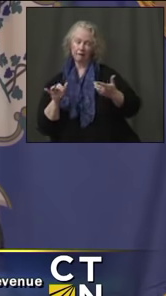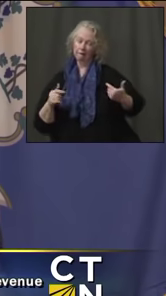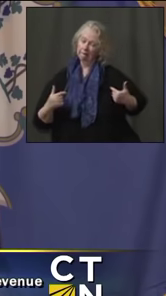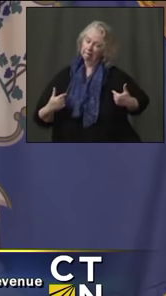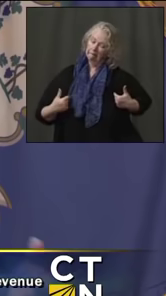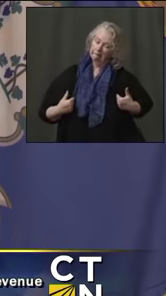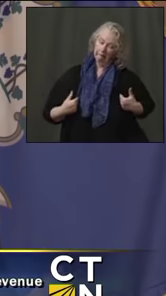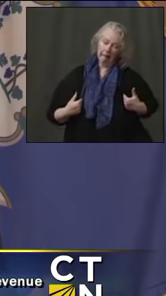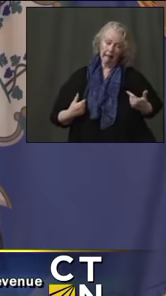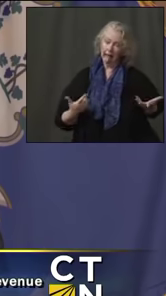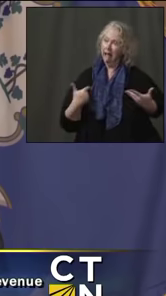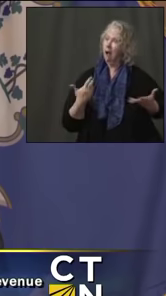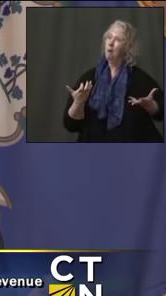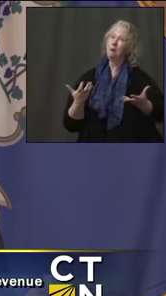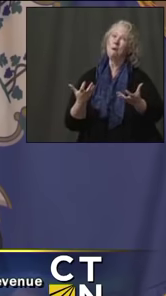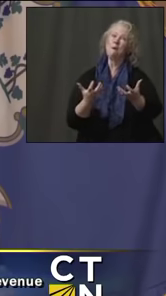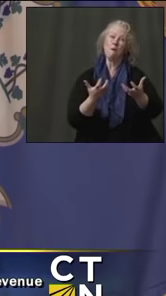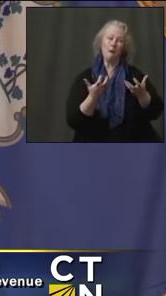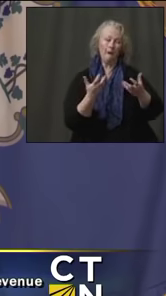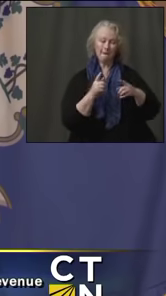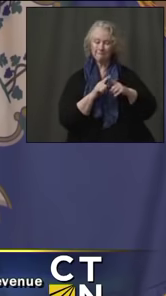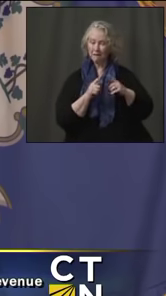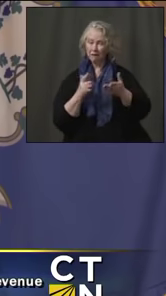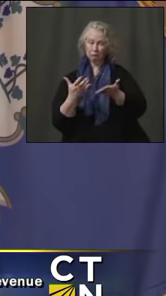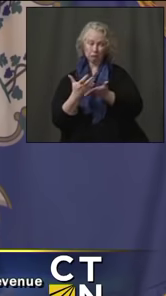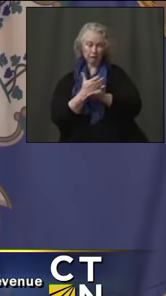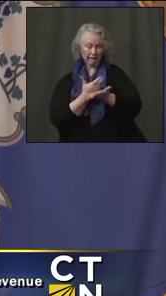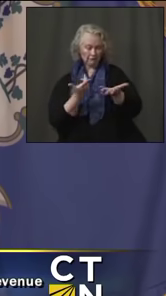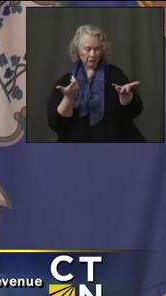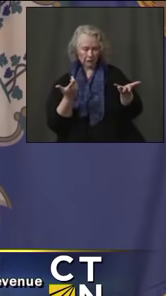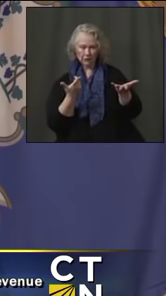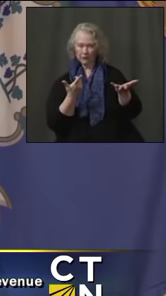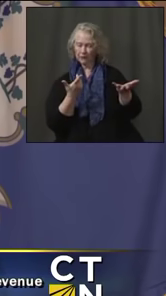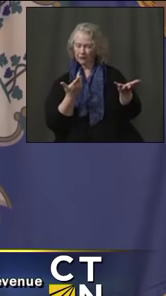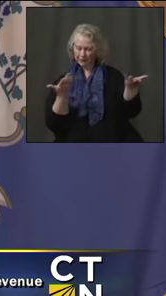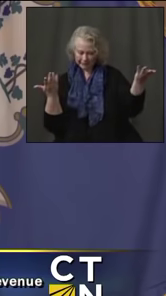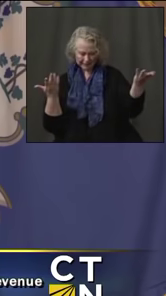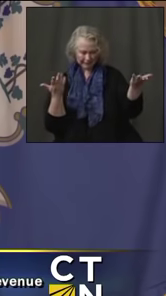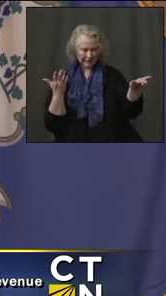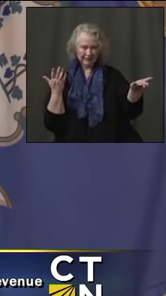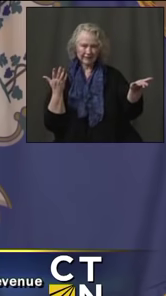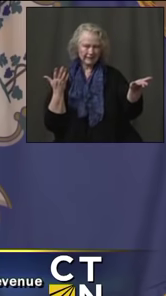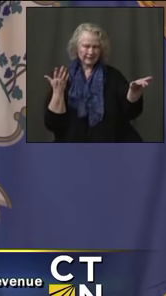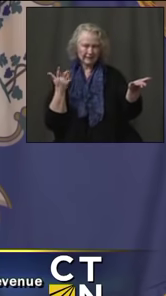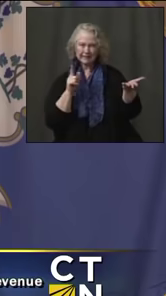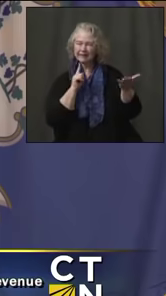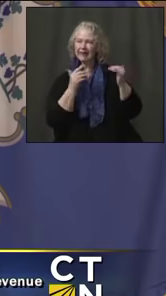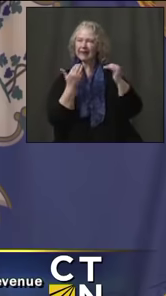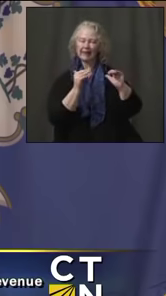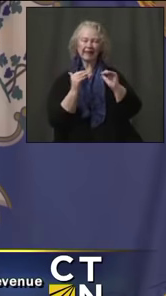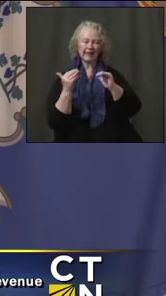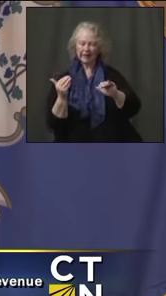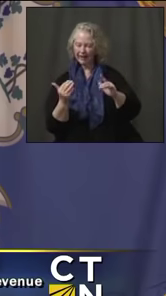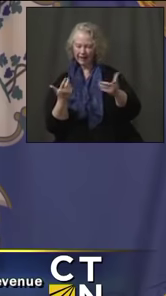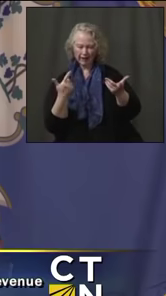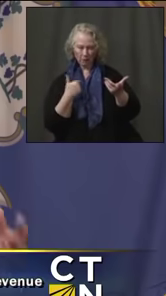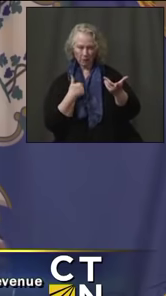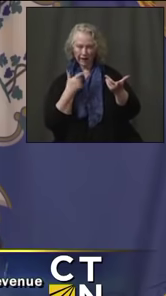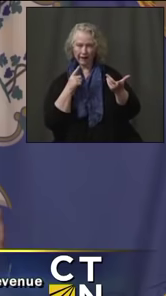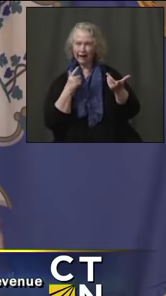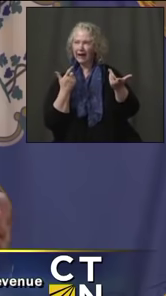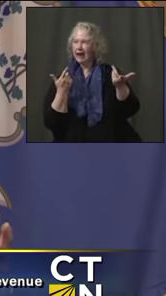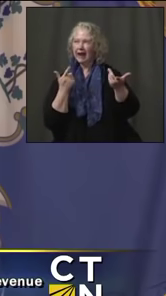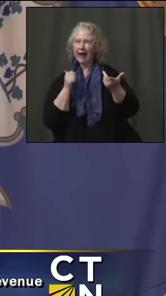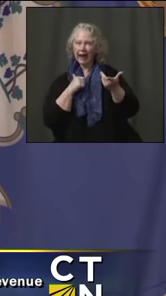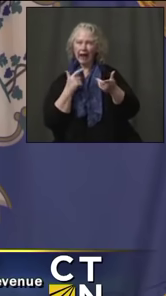is insatiable, but there's only so much revenue. We've seen our revenue in the general fund go down dramatically, so there's no capacity to just